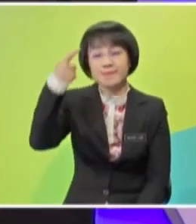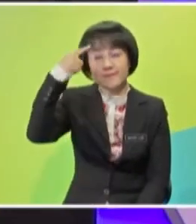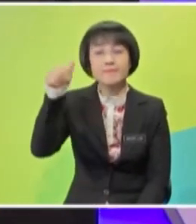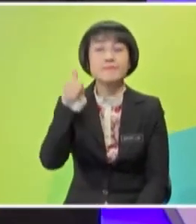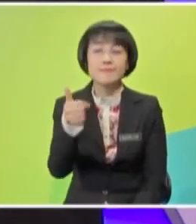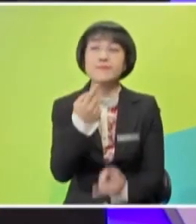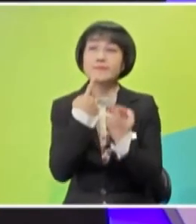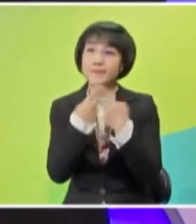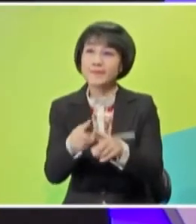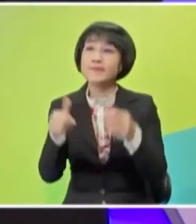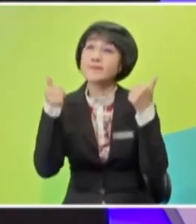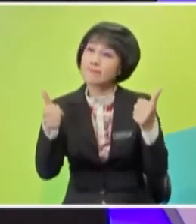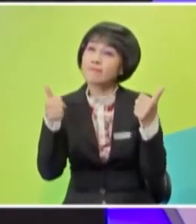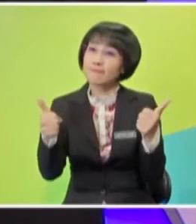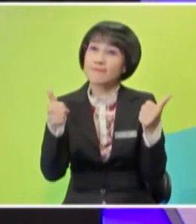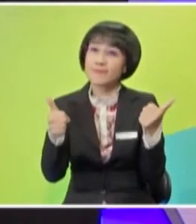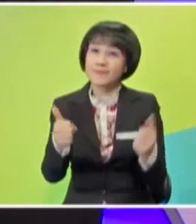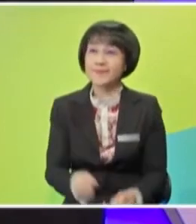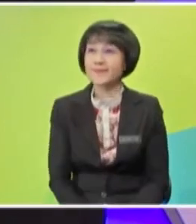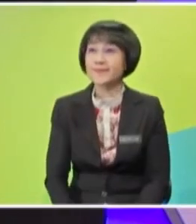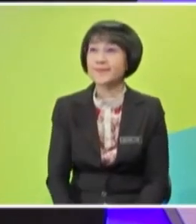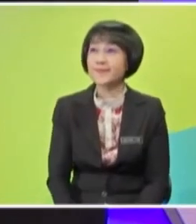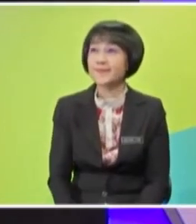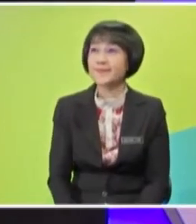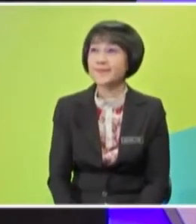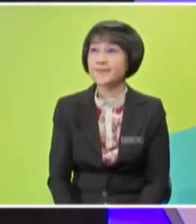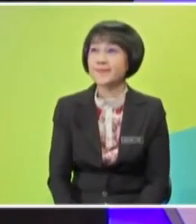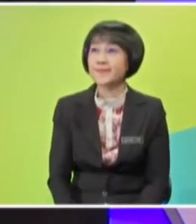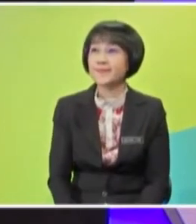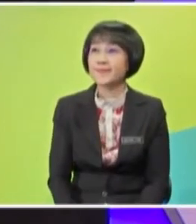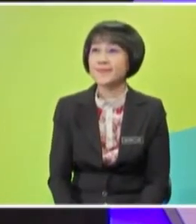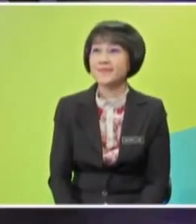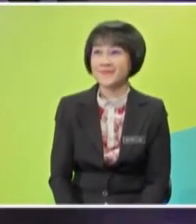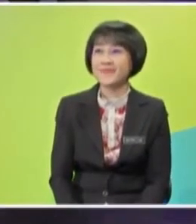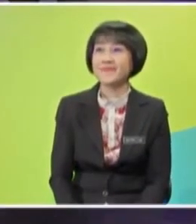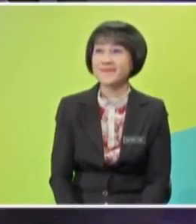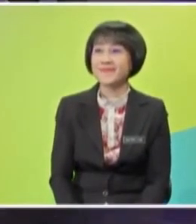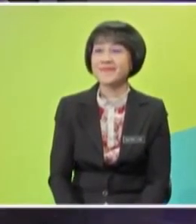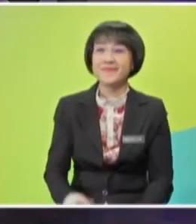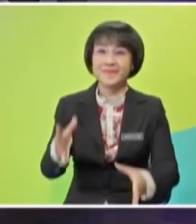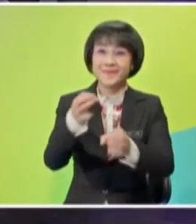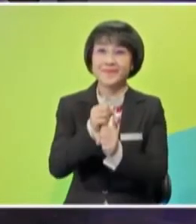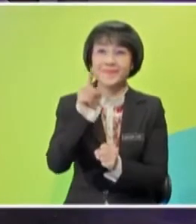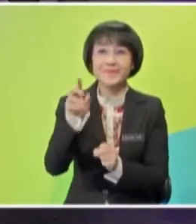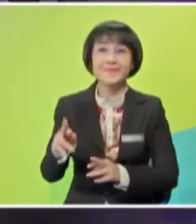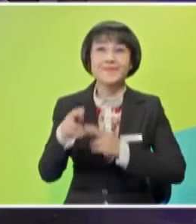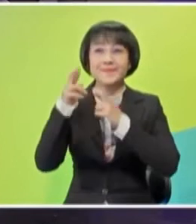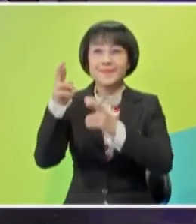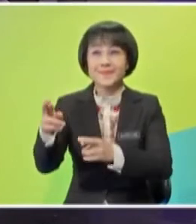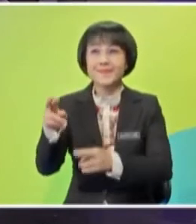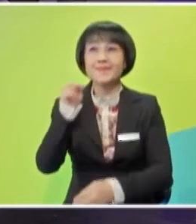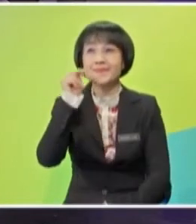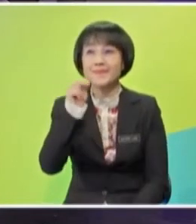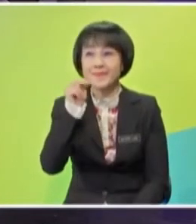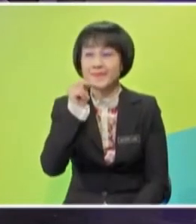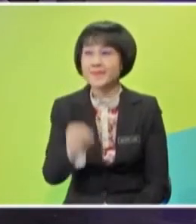as well. Good job, well done. Okay, Sean, and she should receive one reward. One reward for Nabiha. Okay, Nabiha.